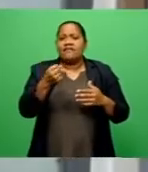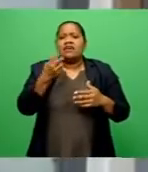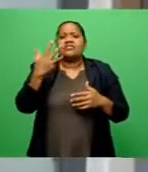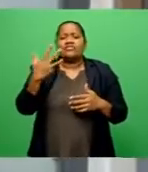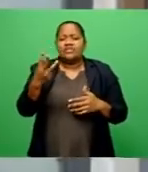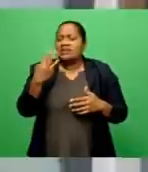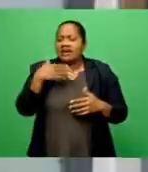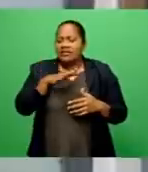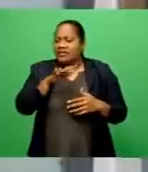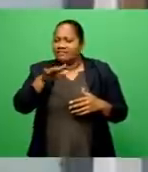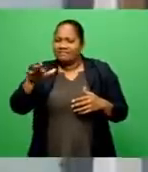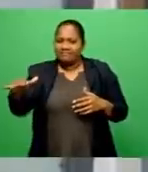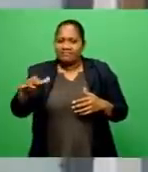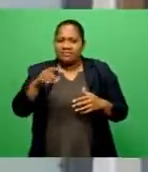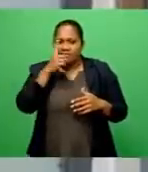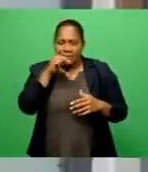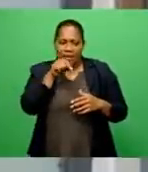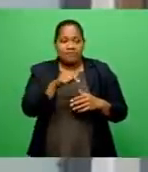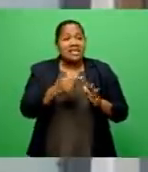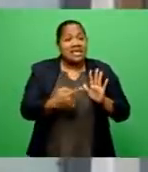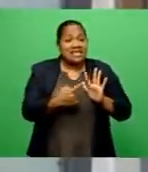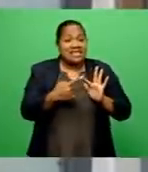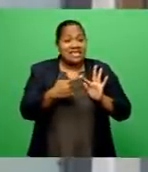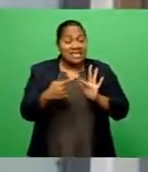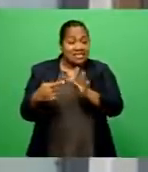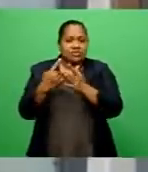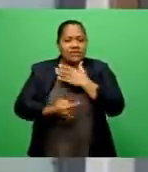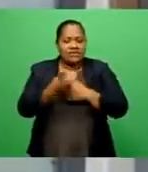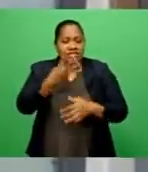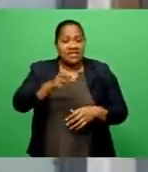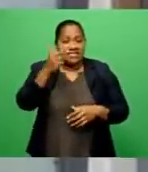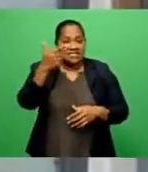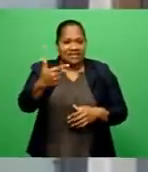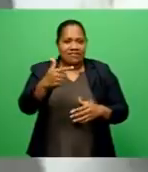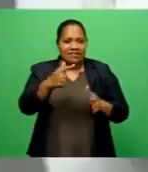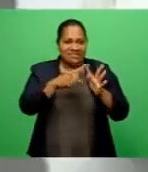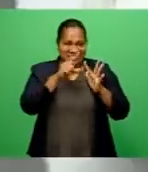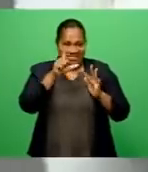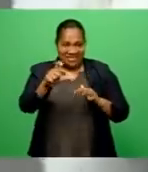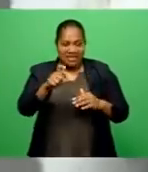3,675 evacuees. The Eastern Division has 37 centers with